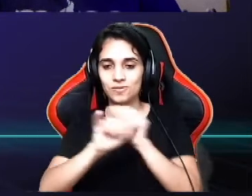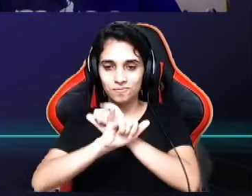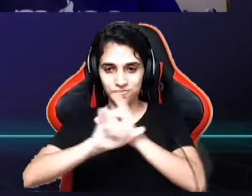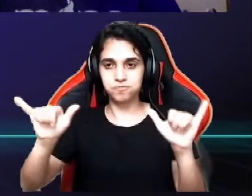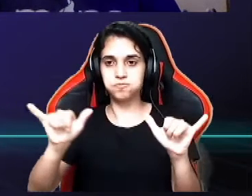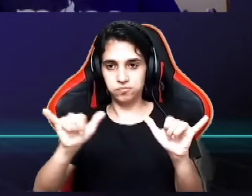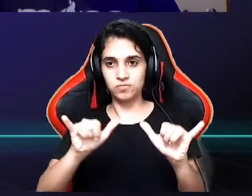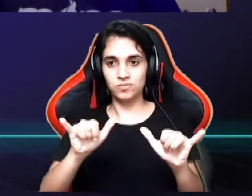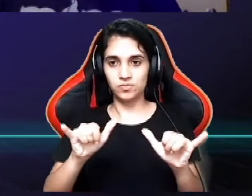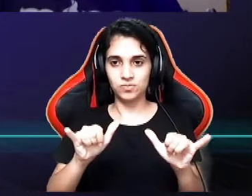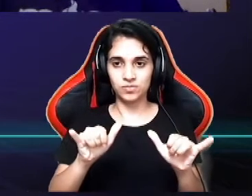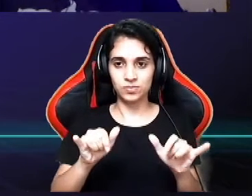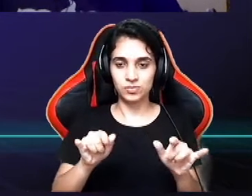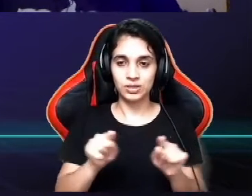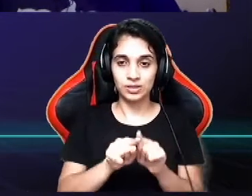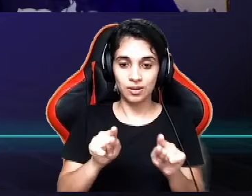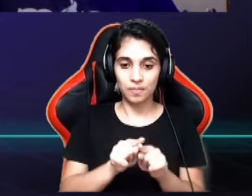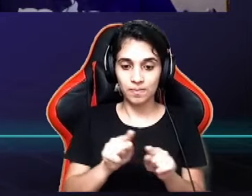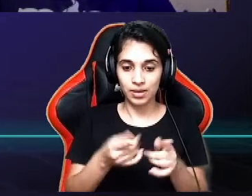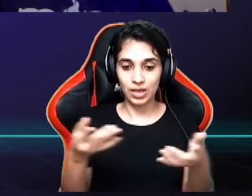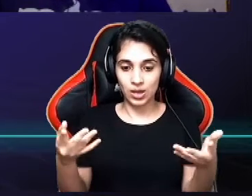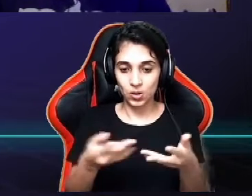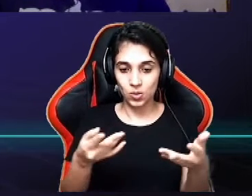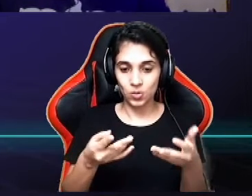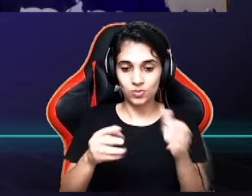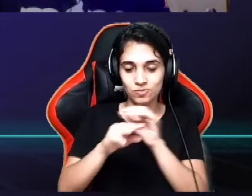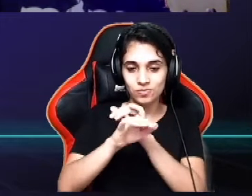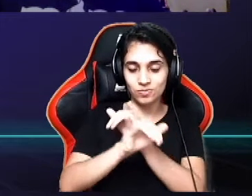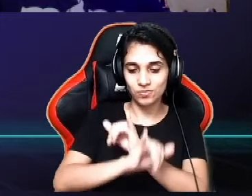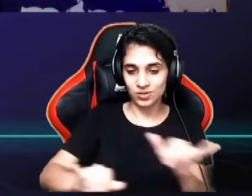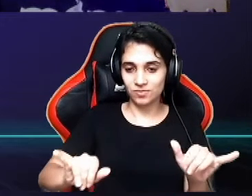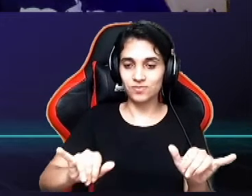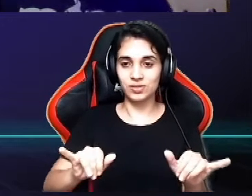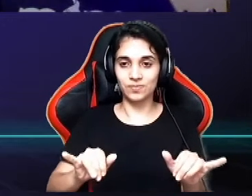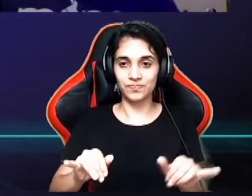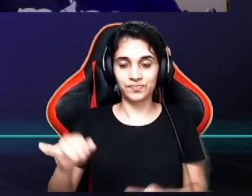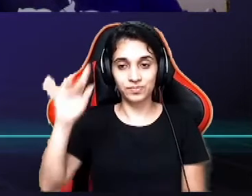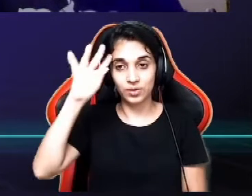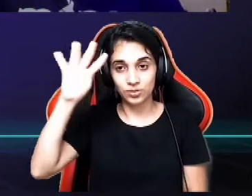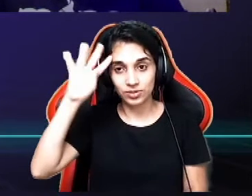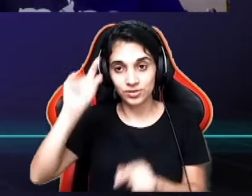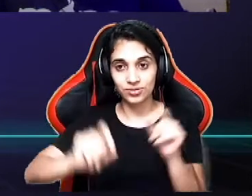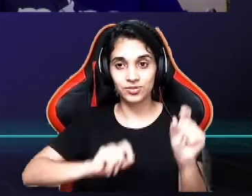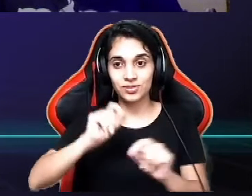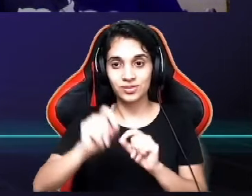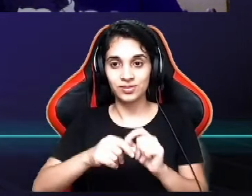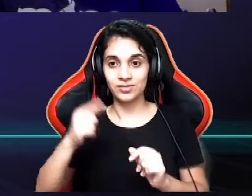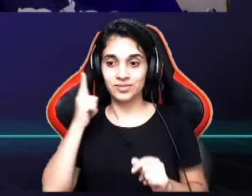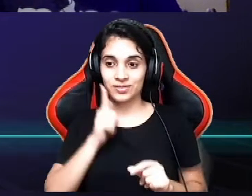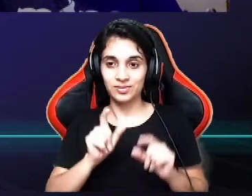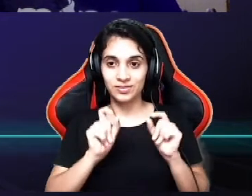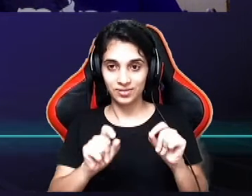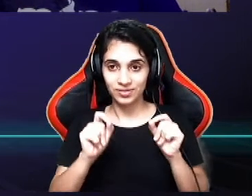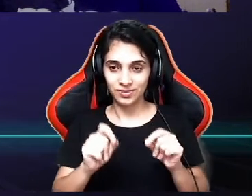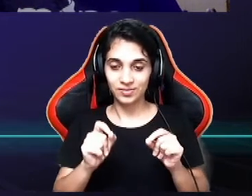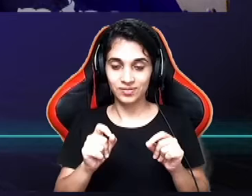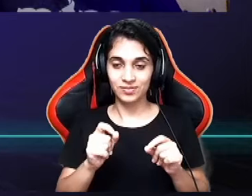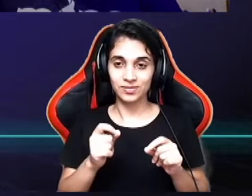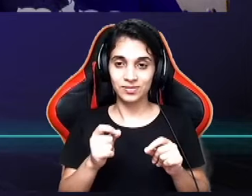always be bigger in terms of reach and authenticity of the message that is shared with the gamers. So you can